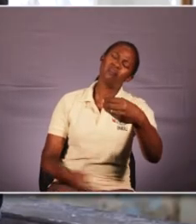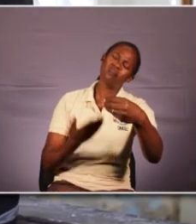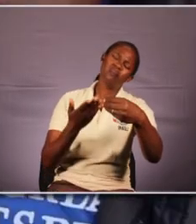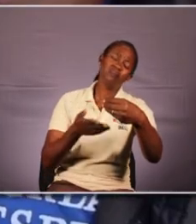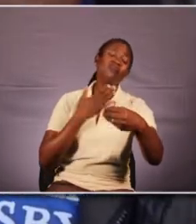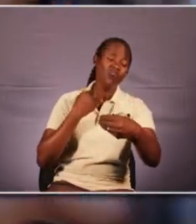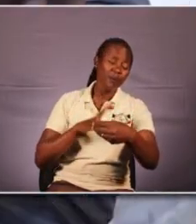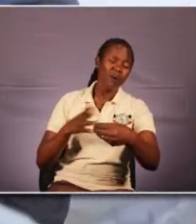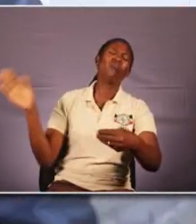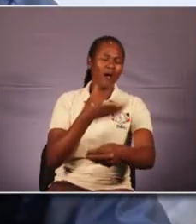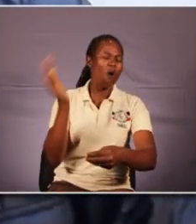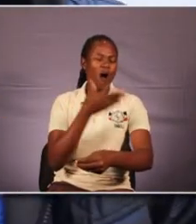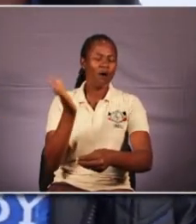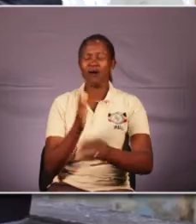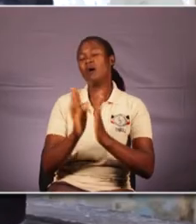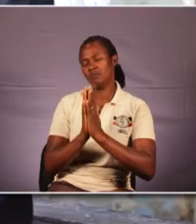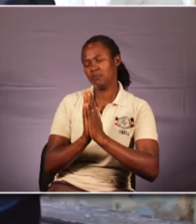Is this you don't want it? No, get out of here.